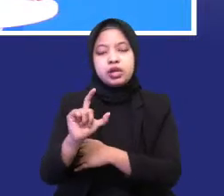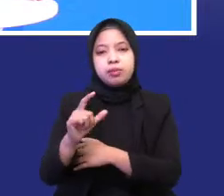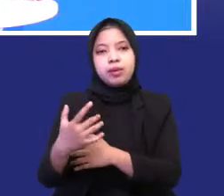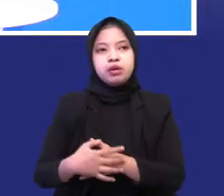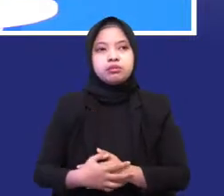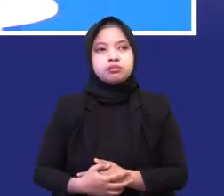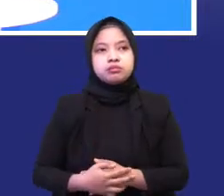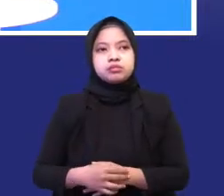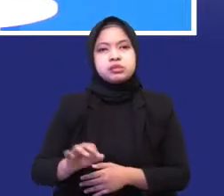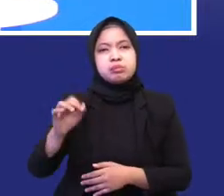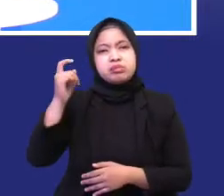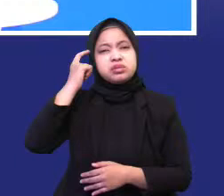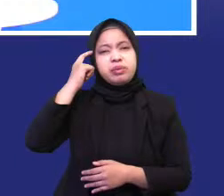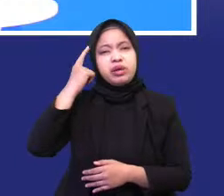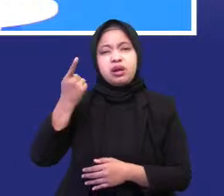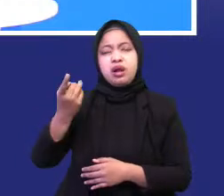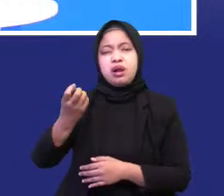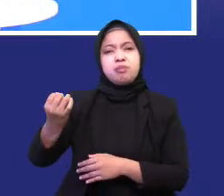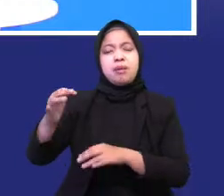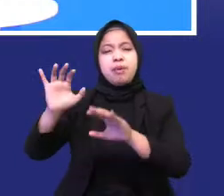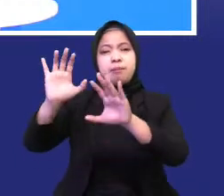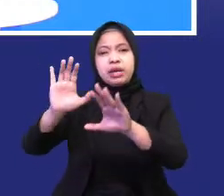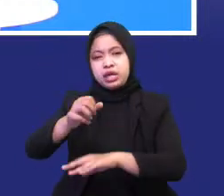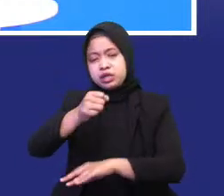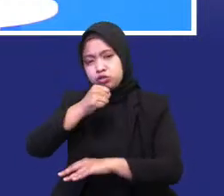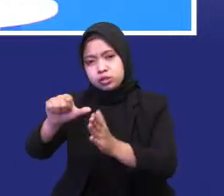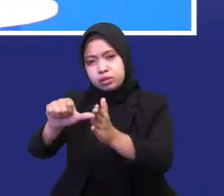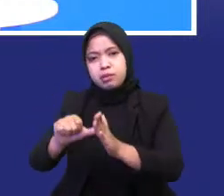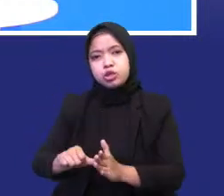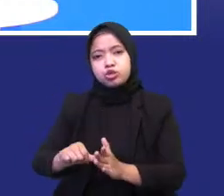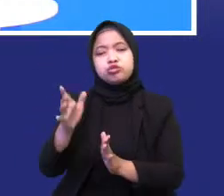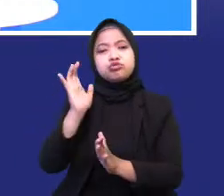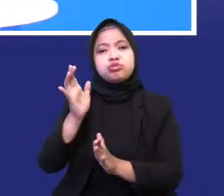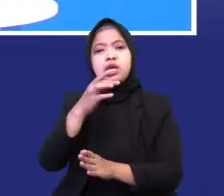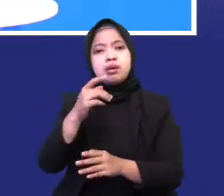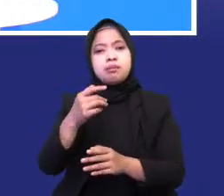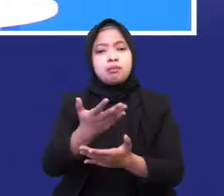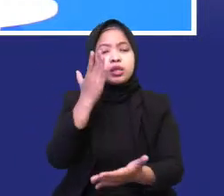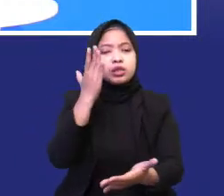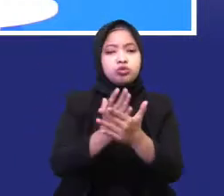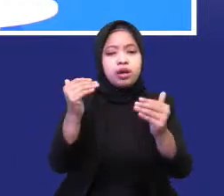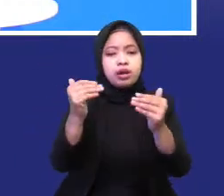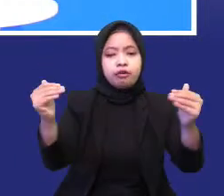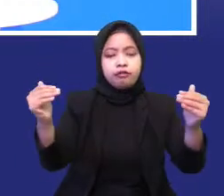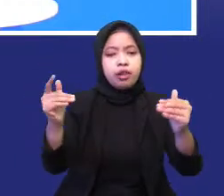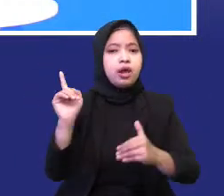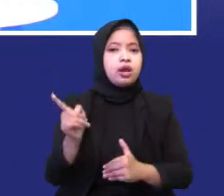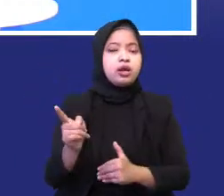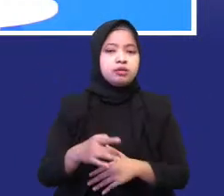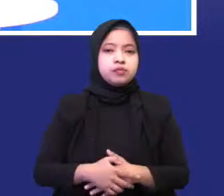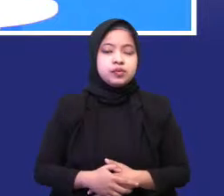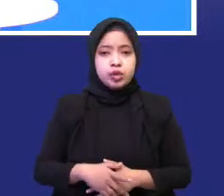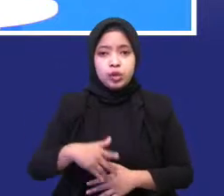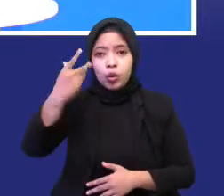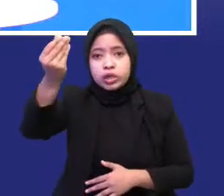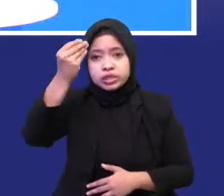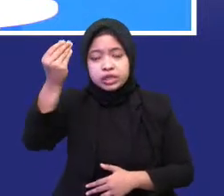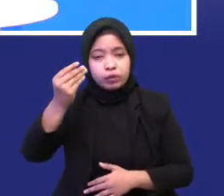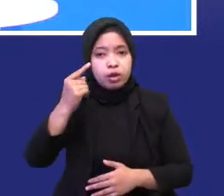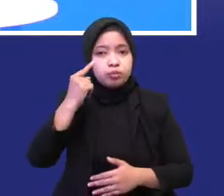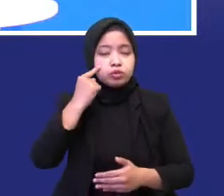I think the journalists can come to Indonesia and also they can apply for the visa on arrival. And hopefully that